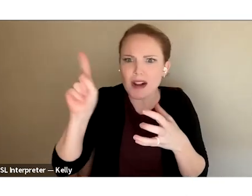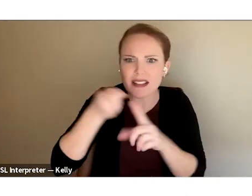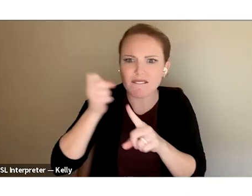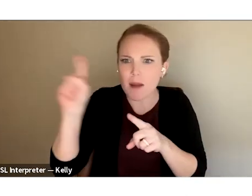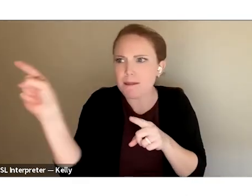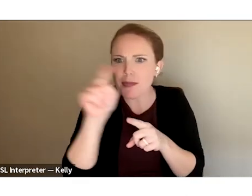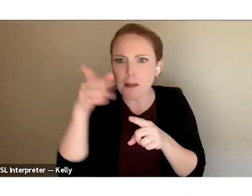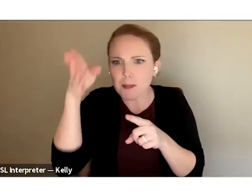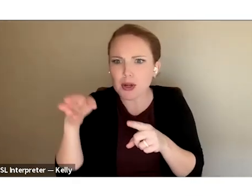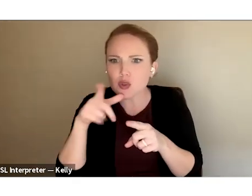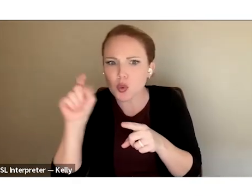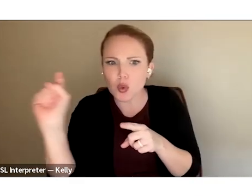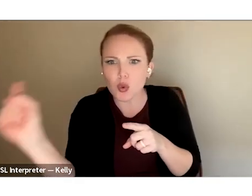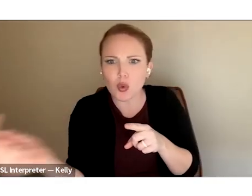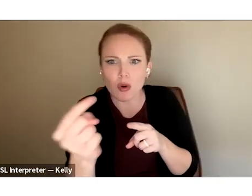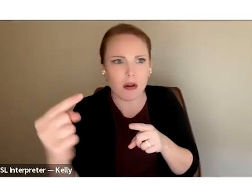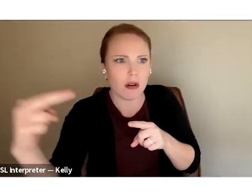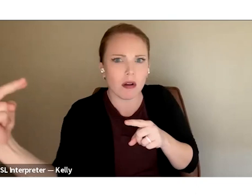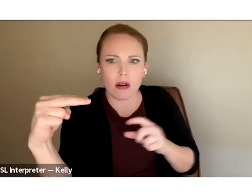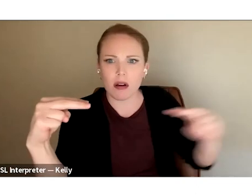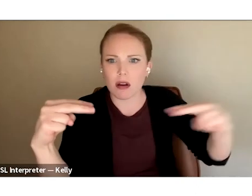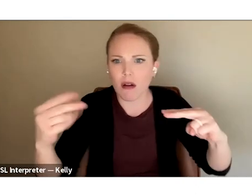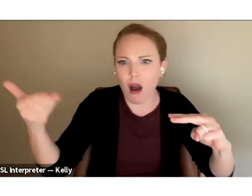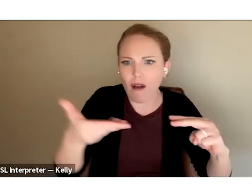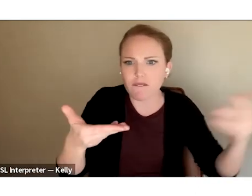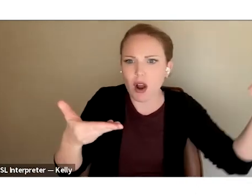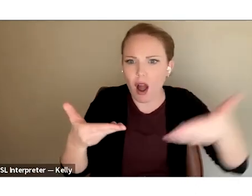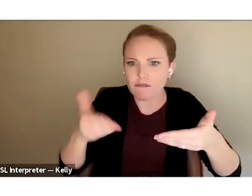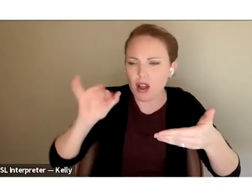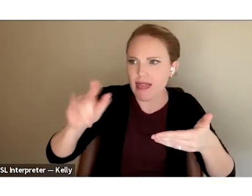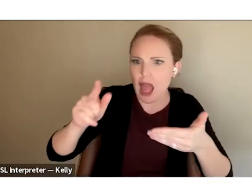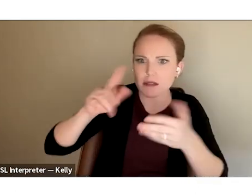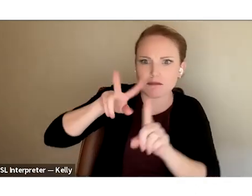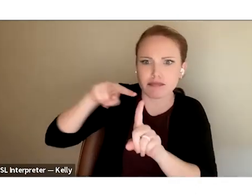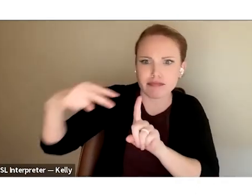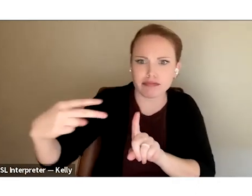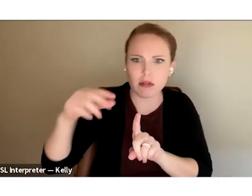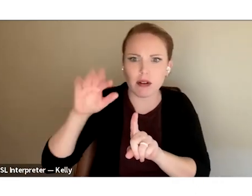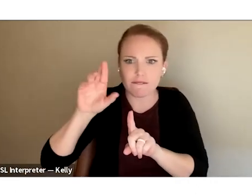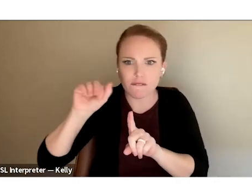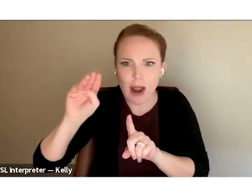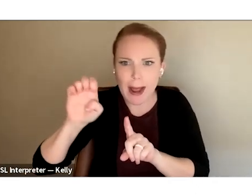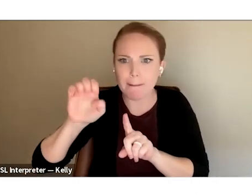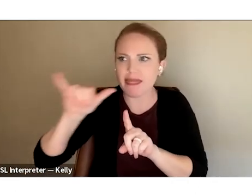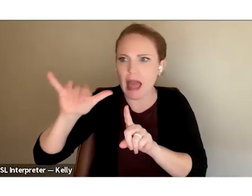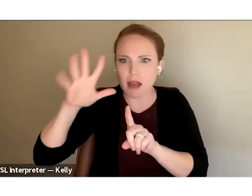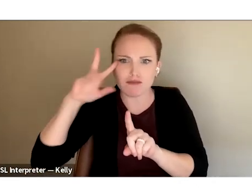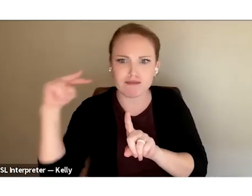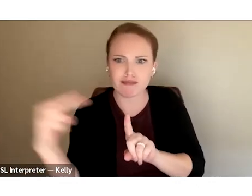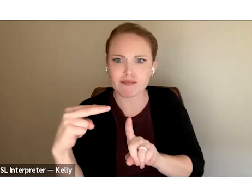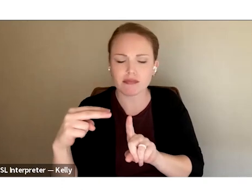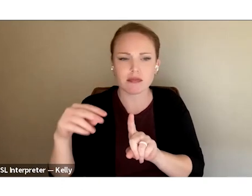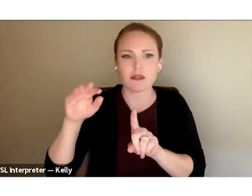offering the framing is crucial. And as you can see in the chat, Paloma linked to it. Okay, so